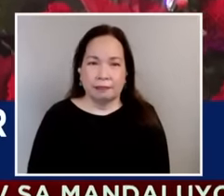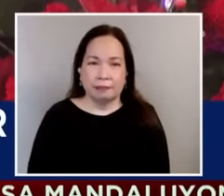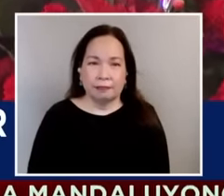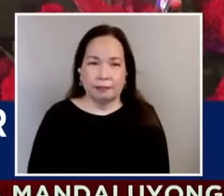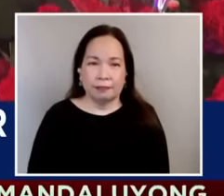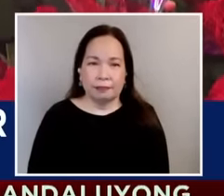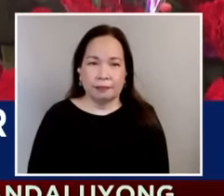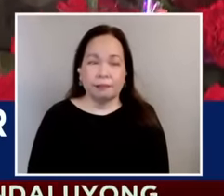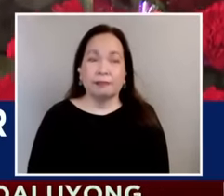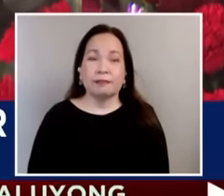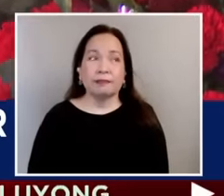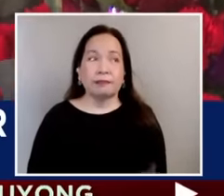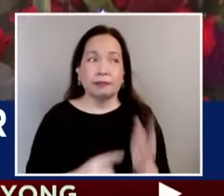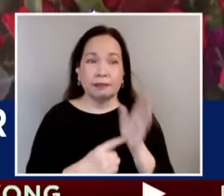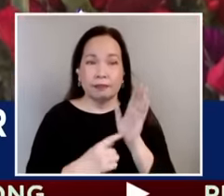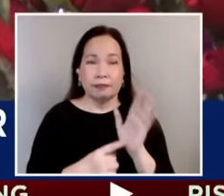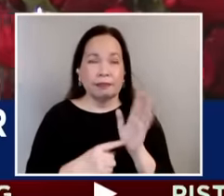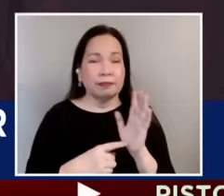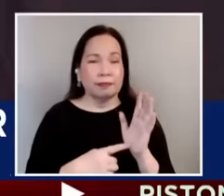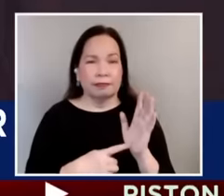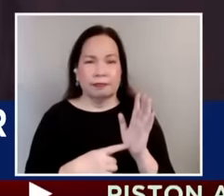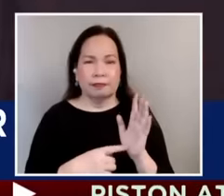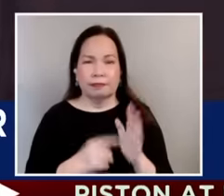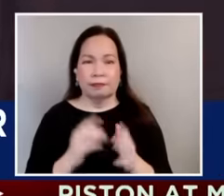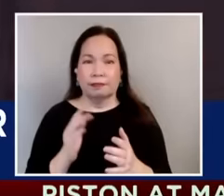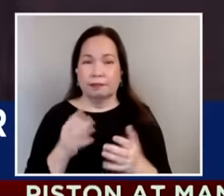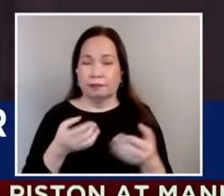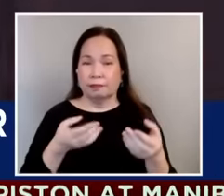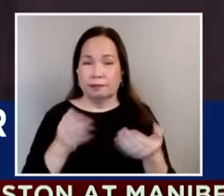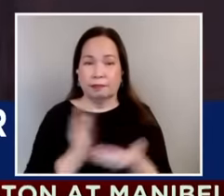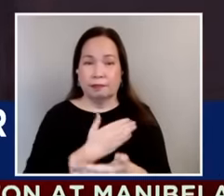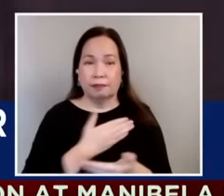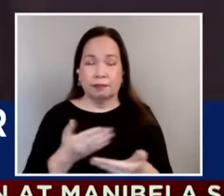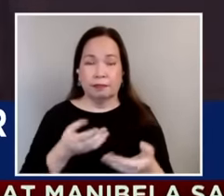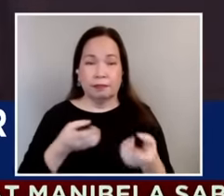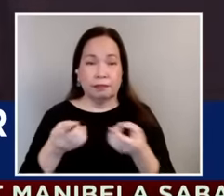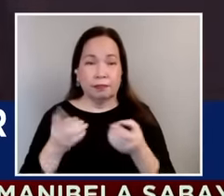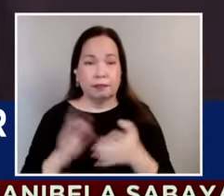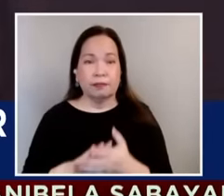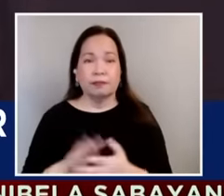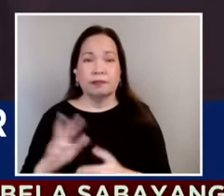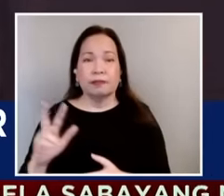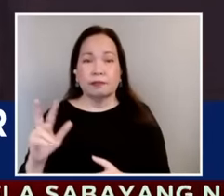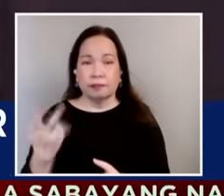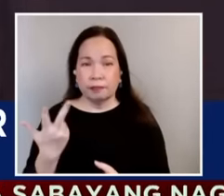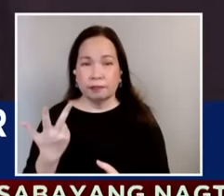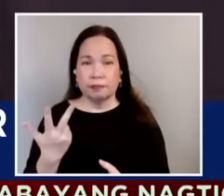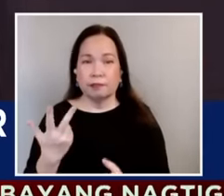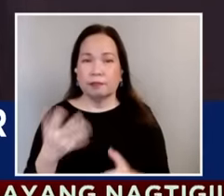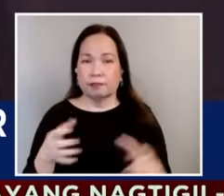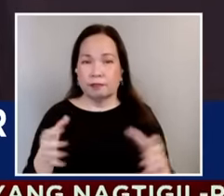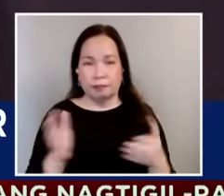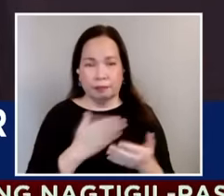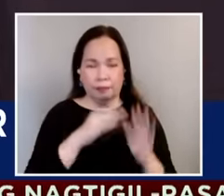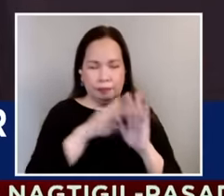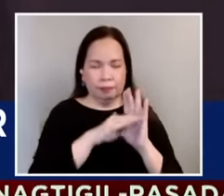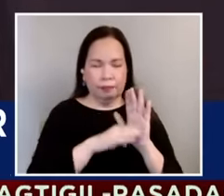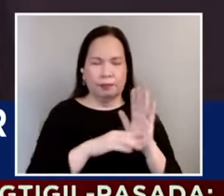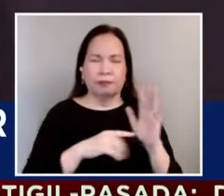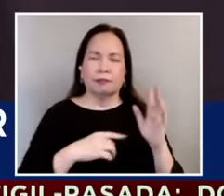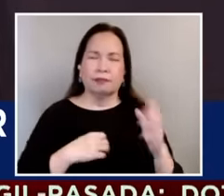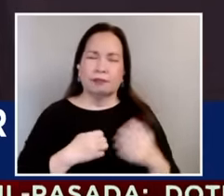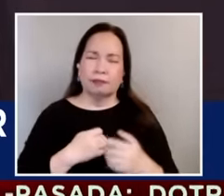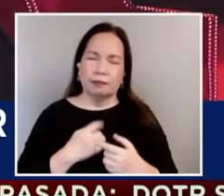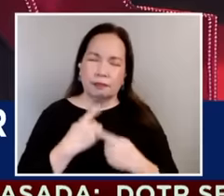Nirelease naman ng award-winning Filipino musical director na si Troy Laureta ang kanyang third at latest OPM album na Dalamhati. I'm so proud